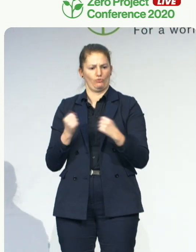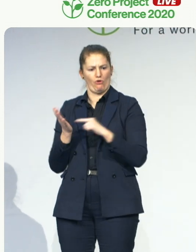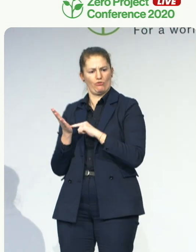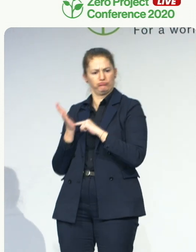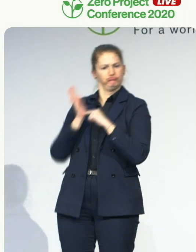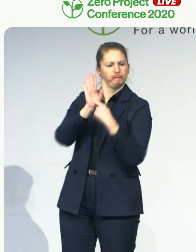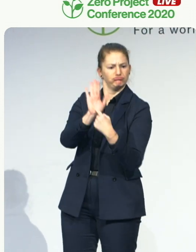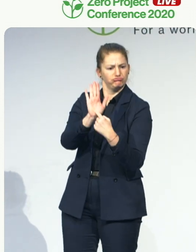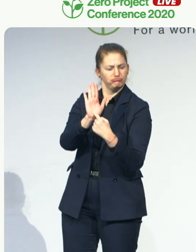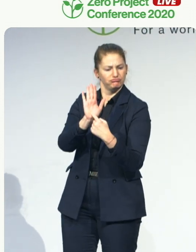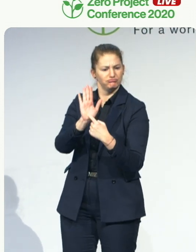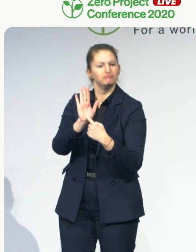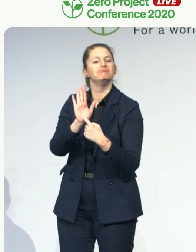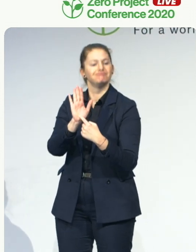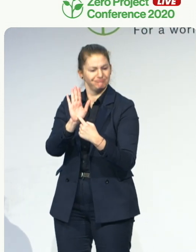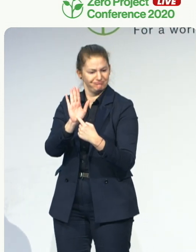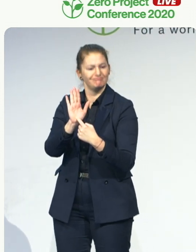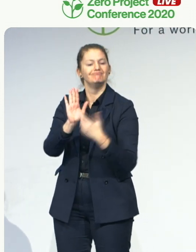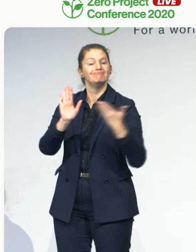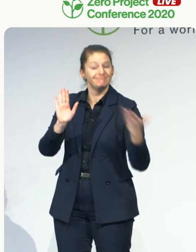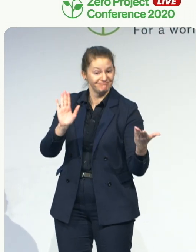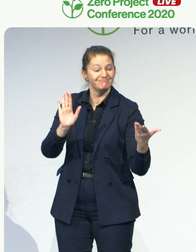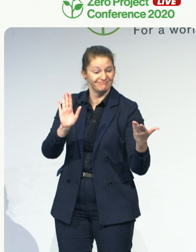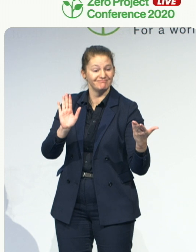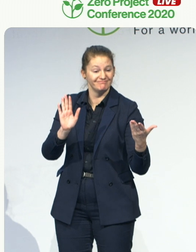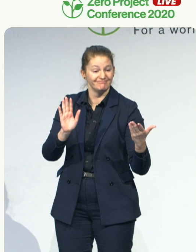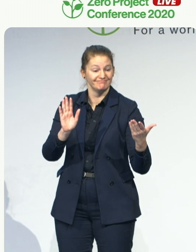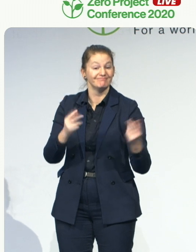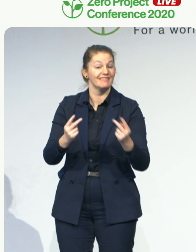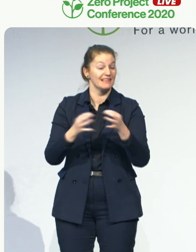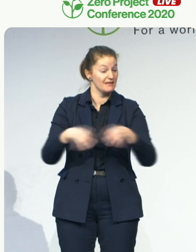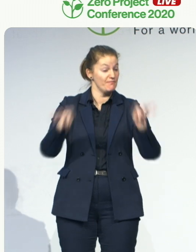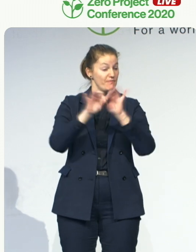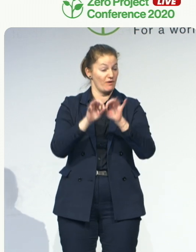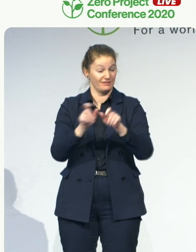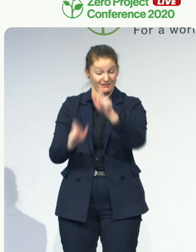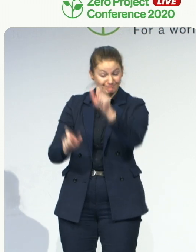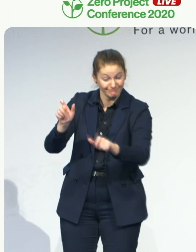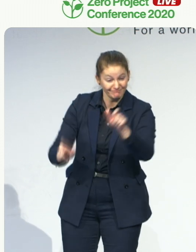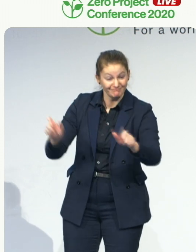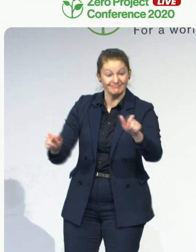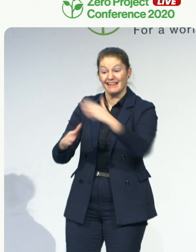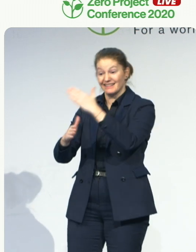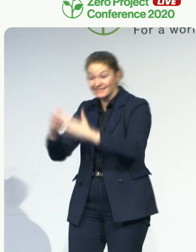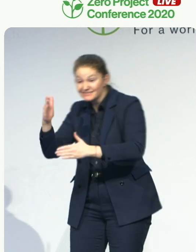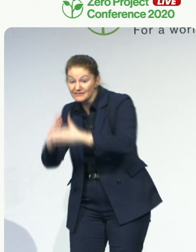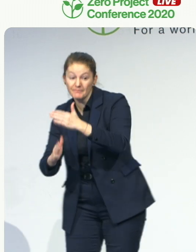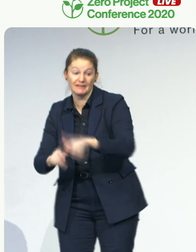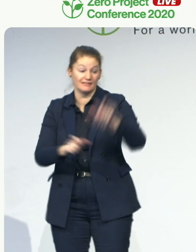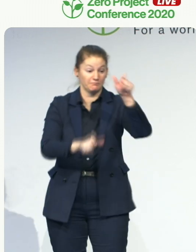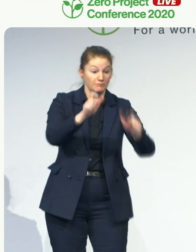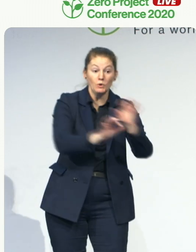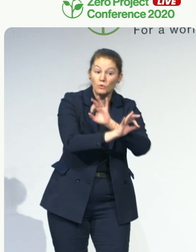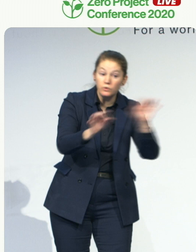fully involve persons with and without disabilities to